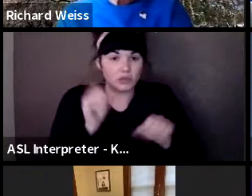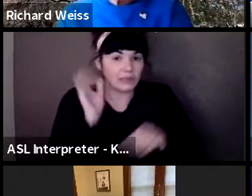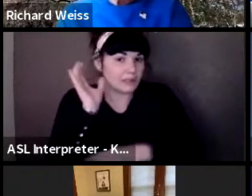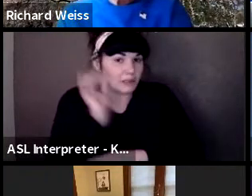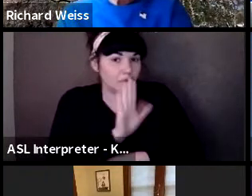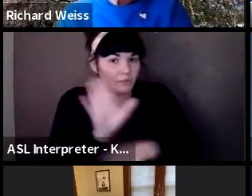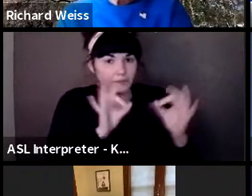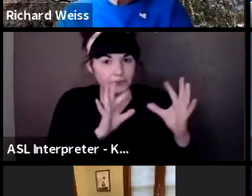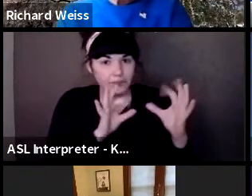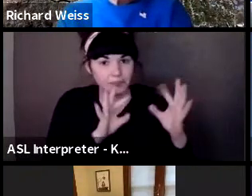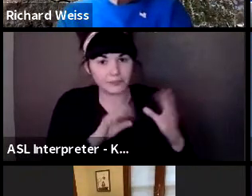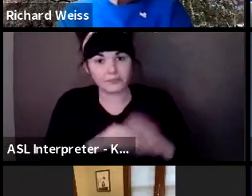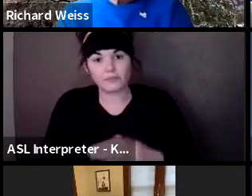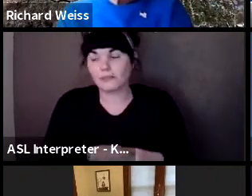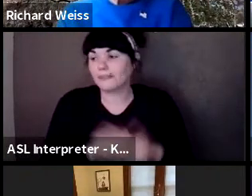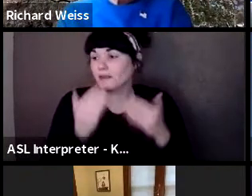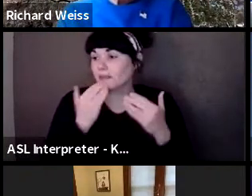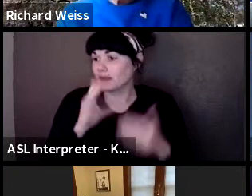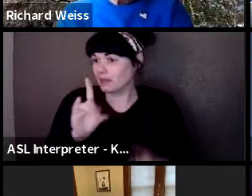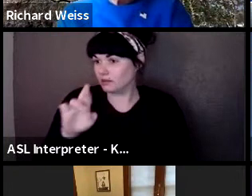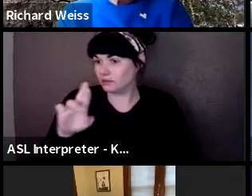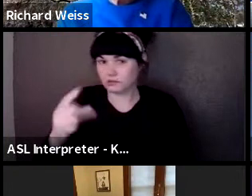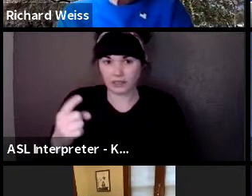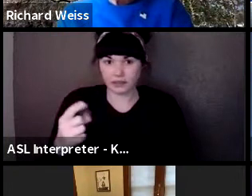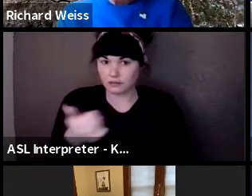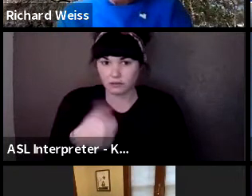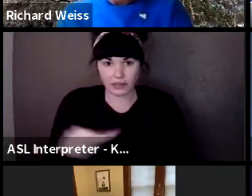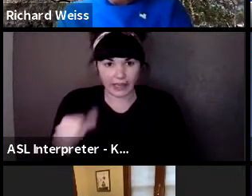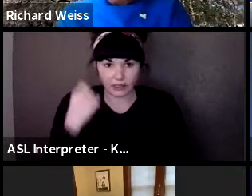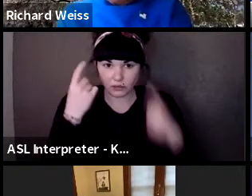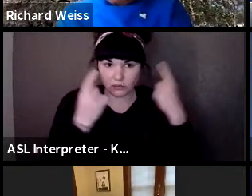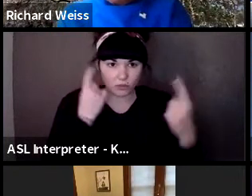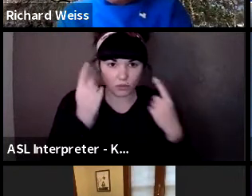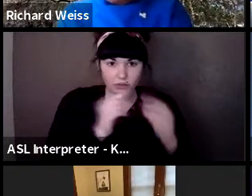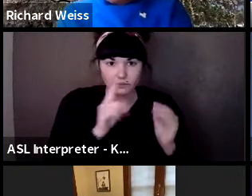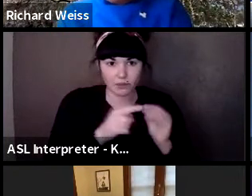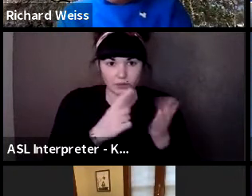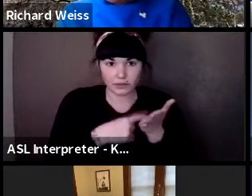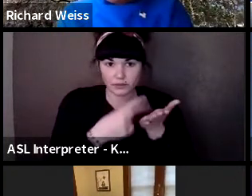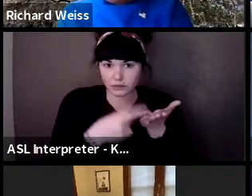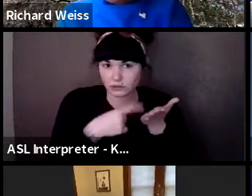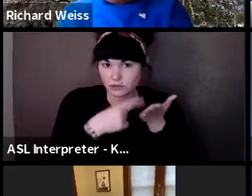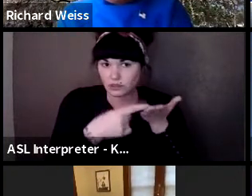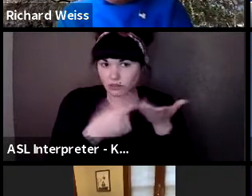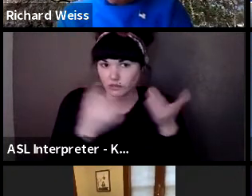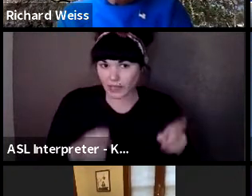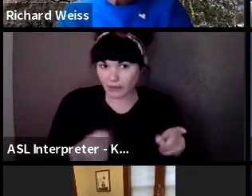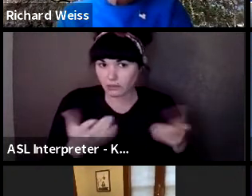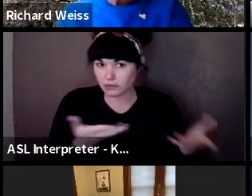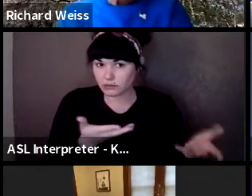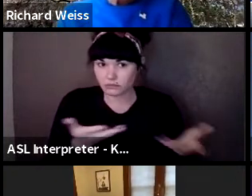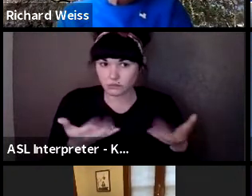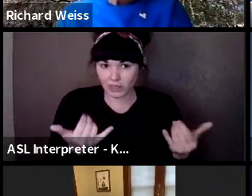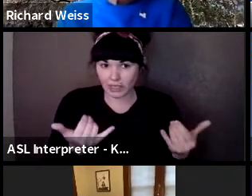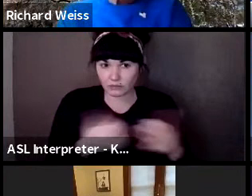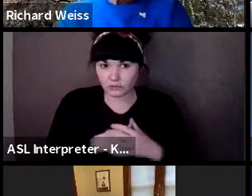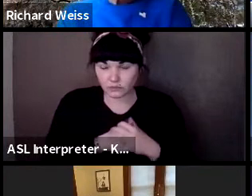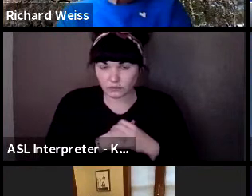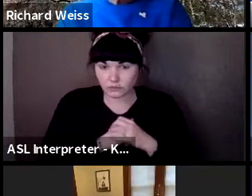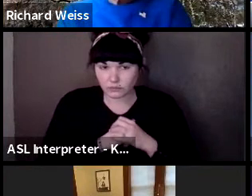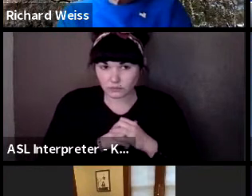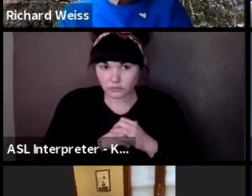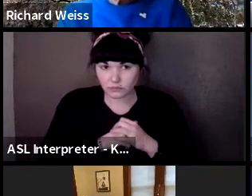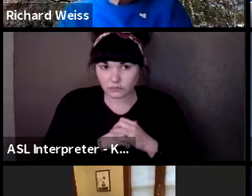Thank you, Doug. Any thoughts about the discussion that is happening right now?